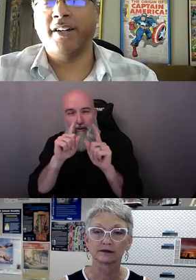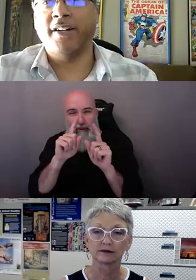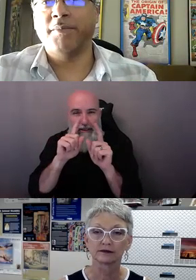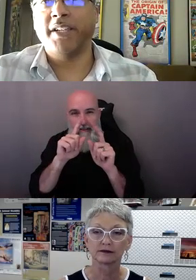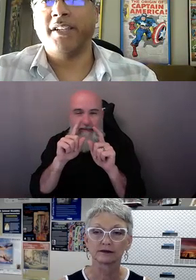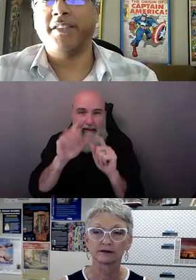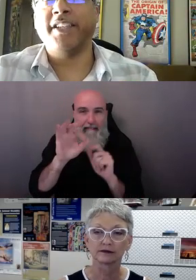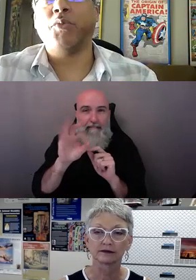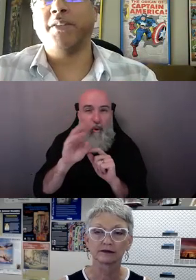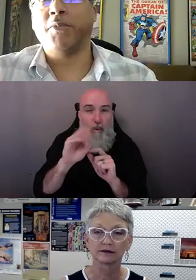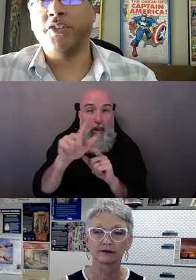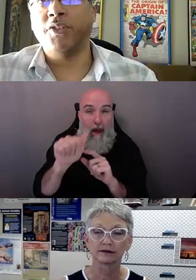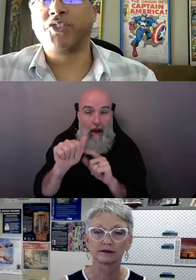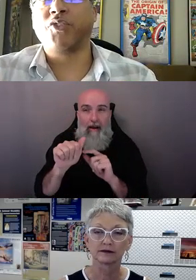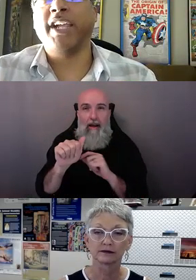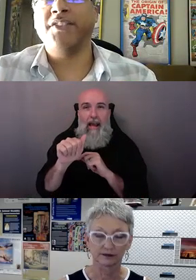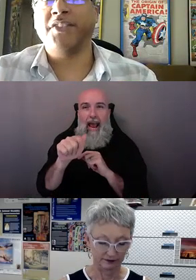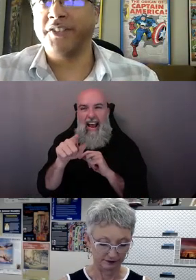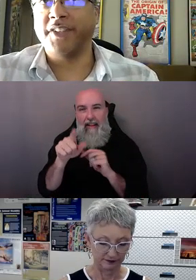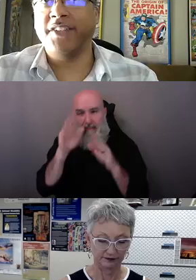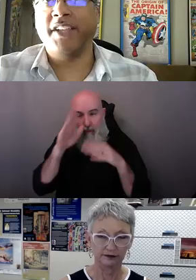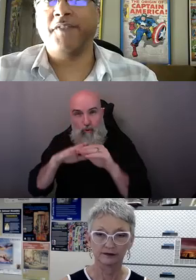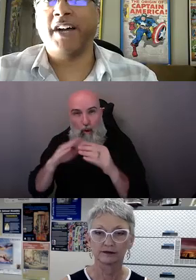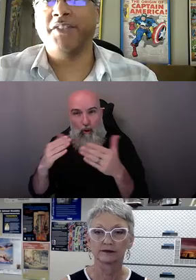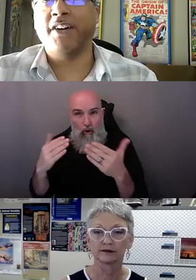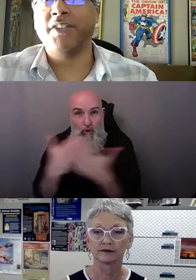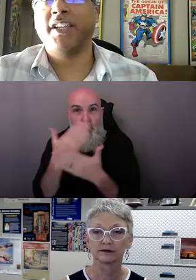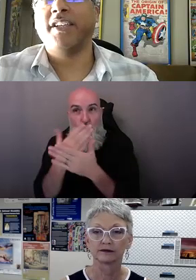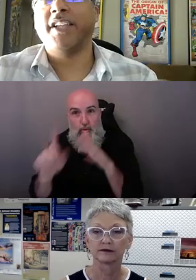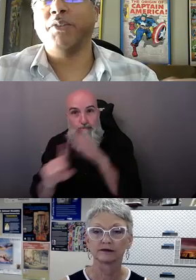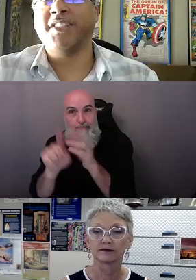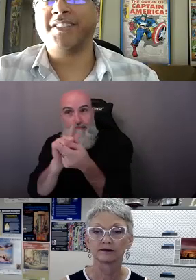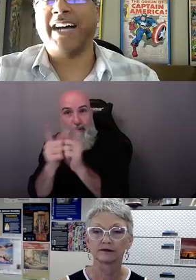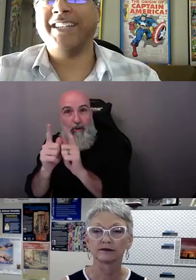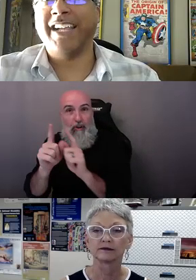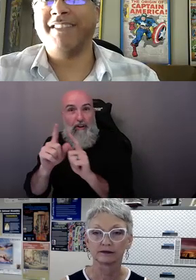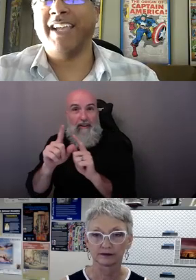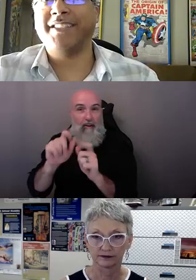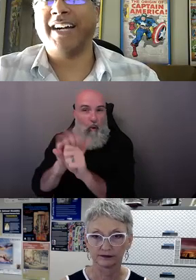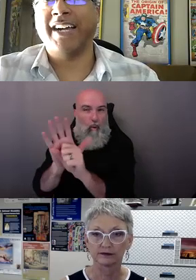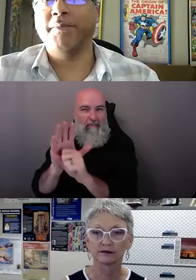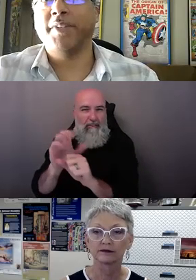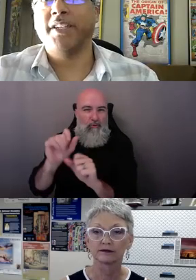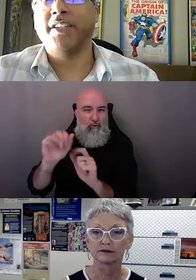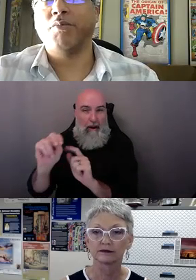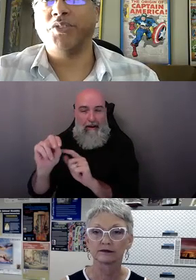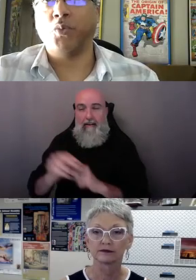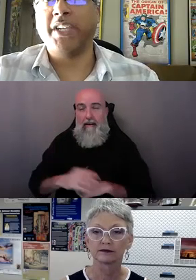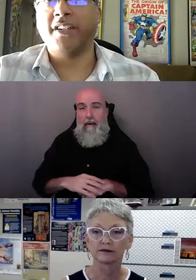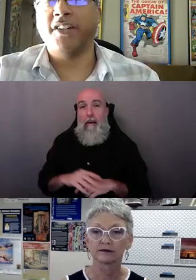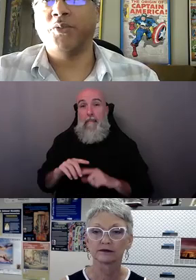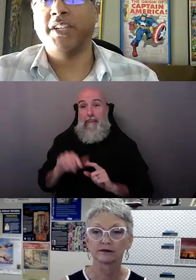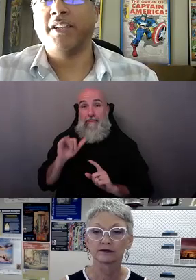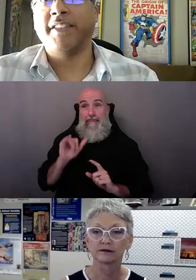be dealing with the more newer strains and other things they found out. It was decided at that time, which was a